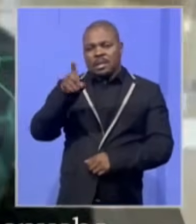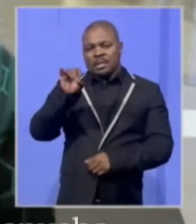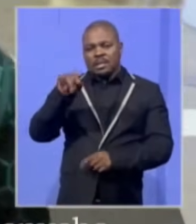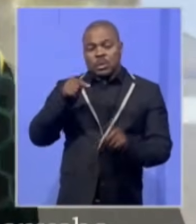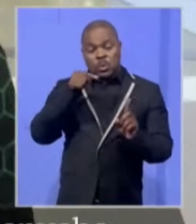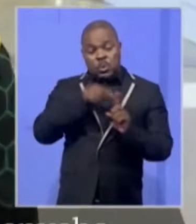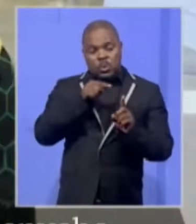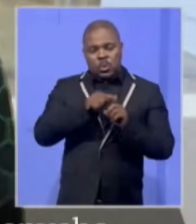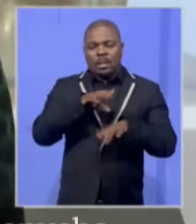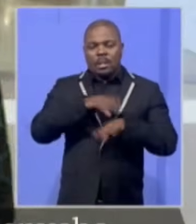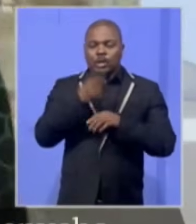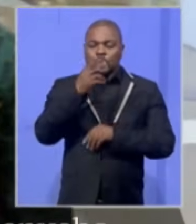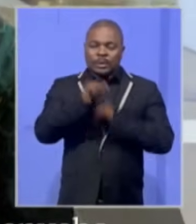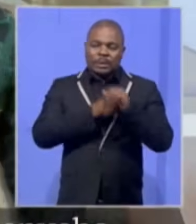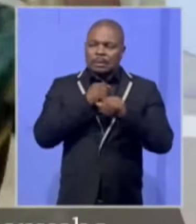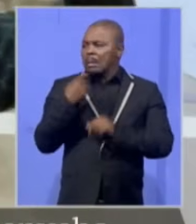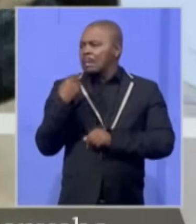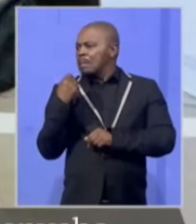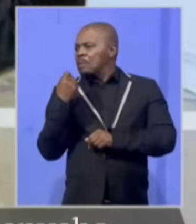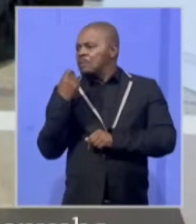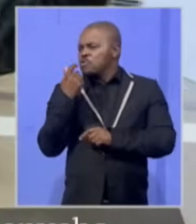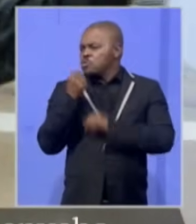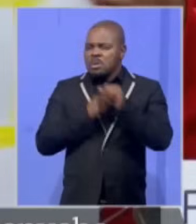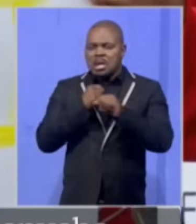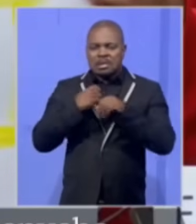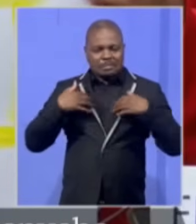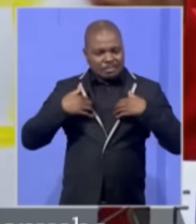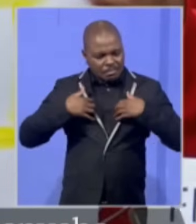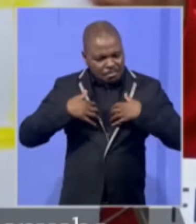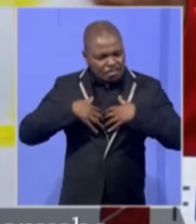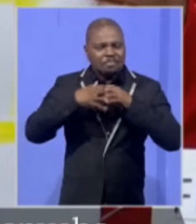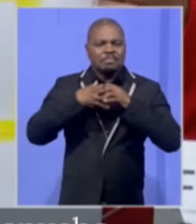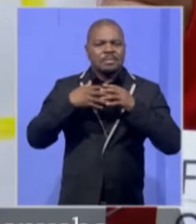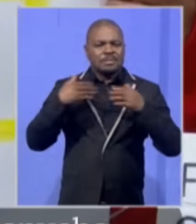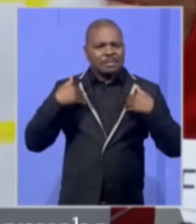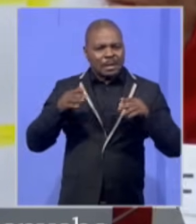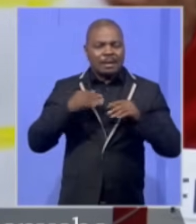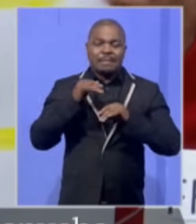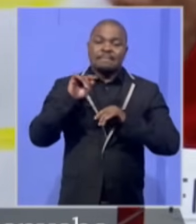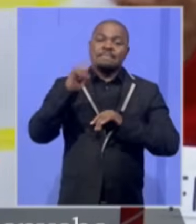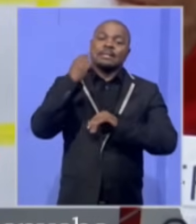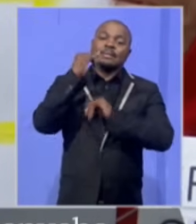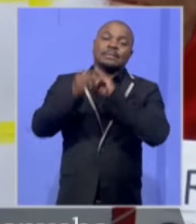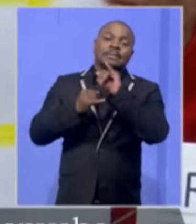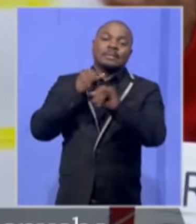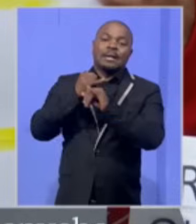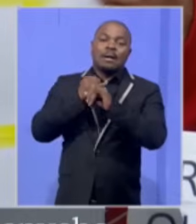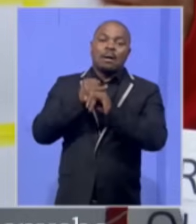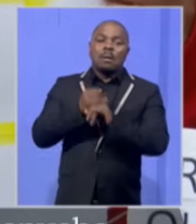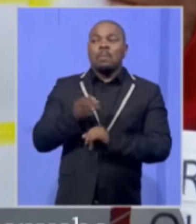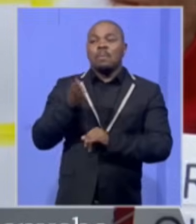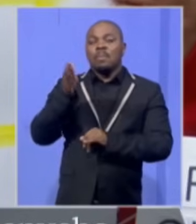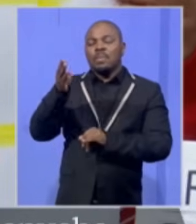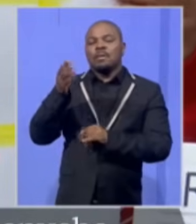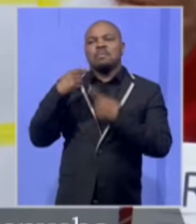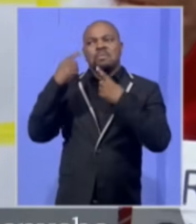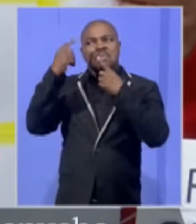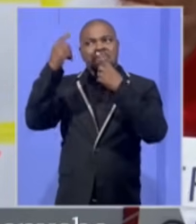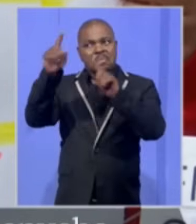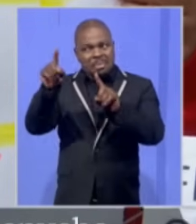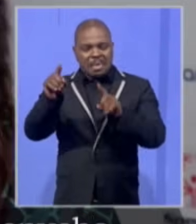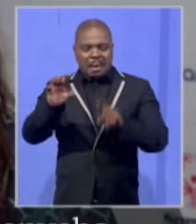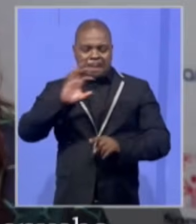figure skating dingwaga di se kae fela tse di fetileng. Kgaisano ya gagwe ya ntlha ya boditšhabatšhaba e ne e le kwa Tharing kwa ikgapetseng metale